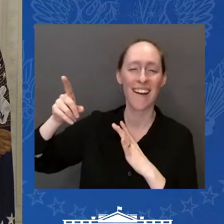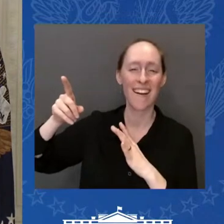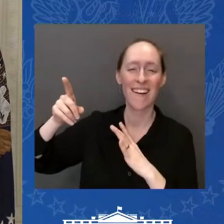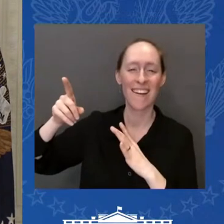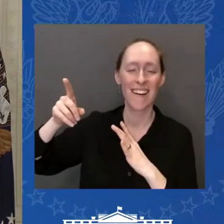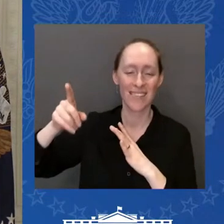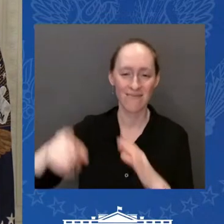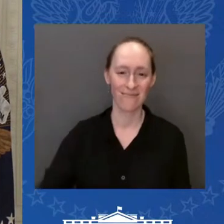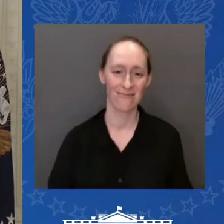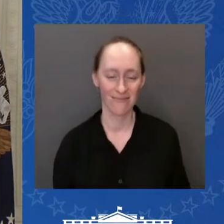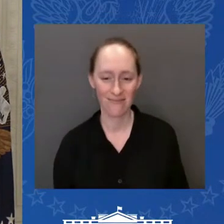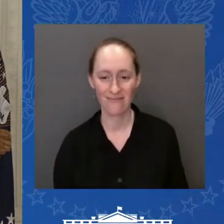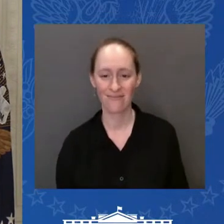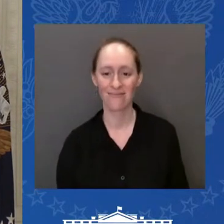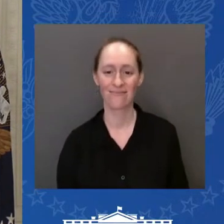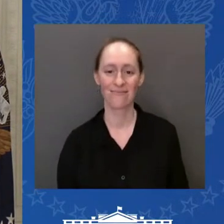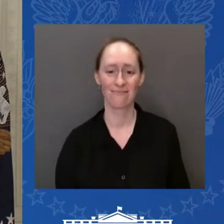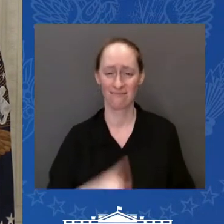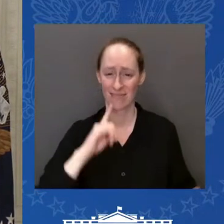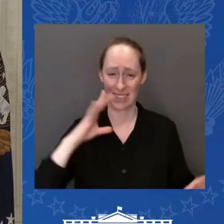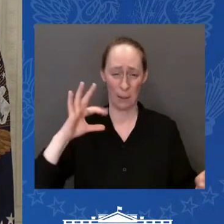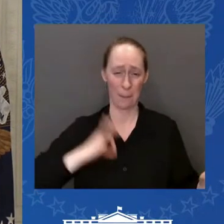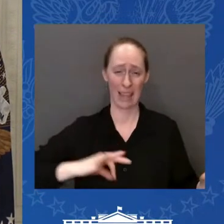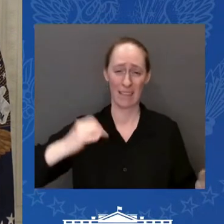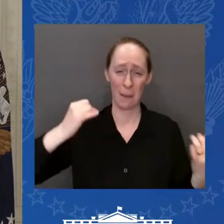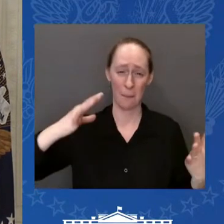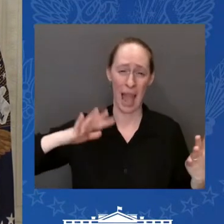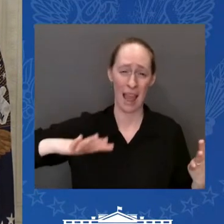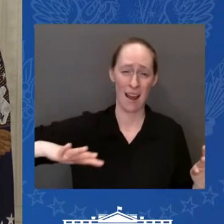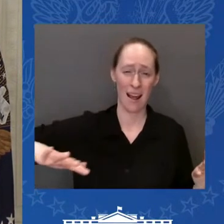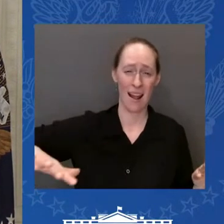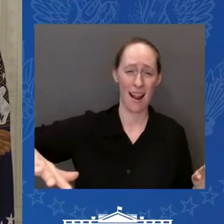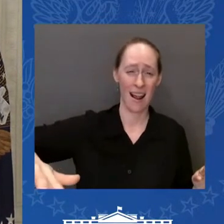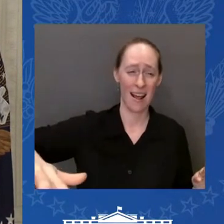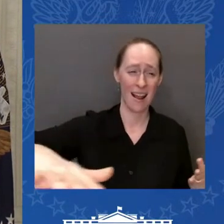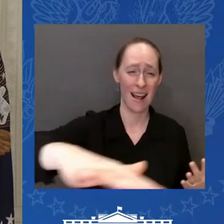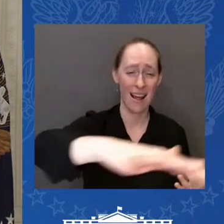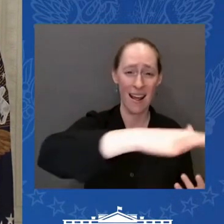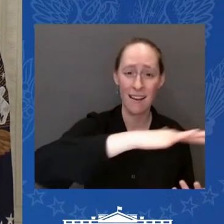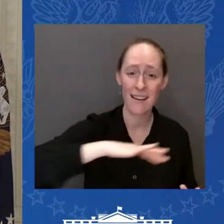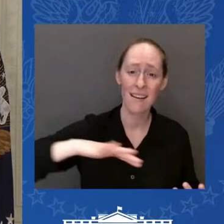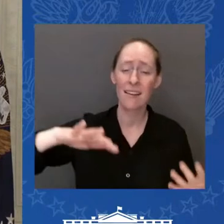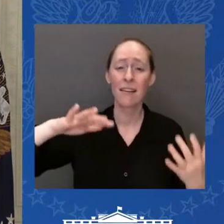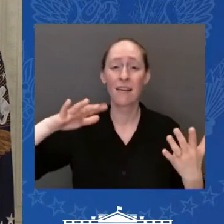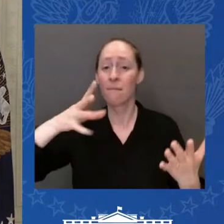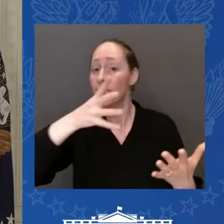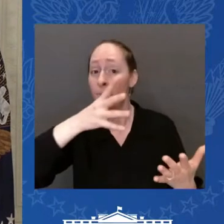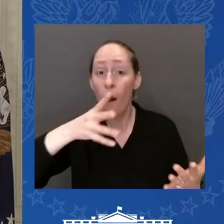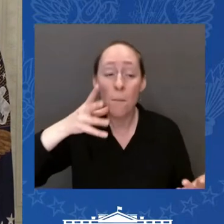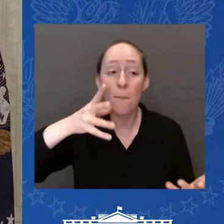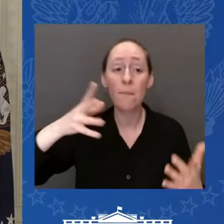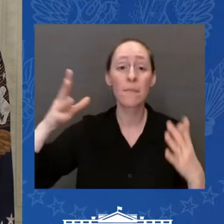America. And, I remember, as I said, my family, I